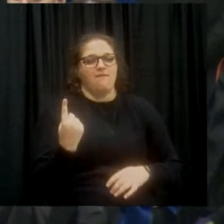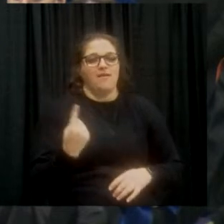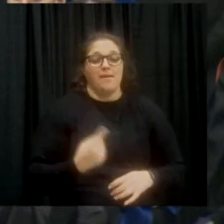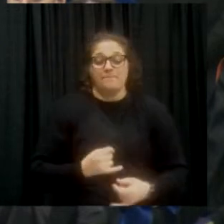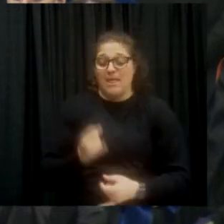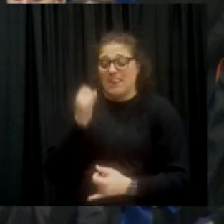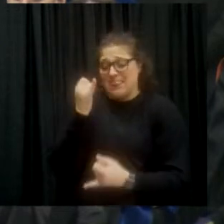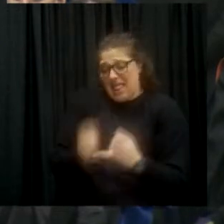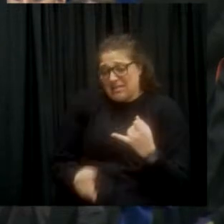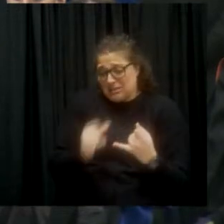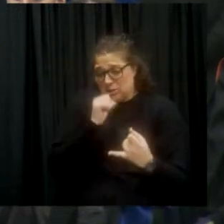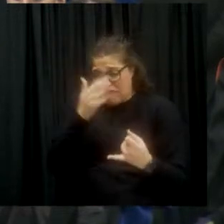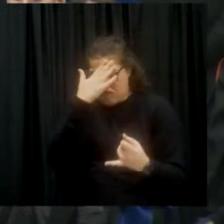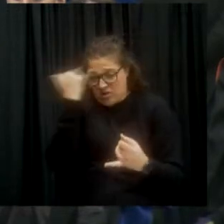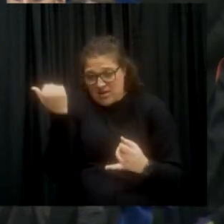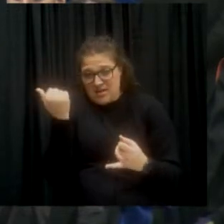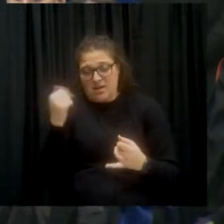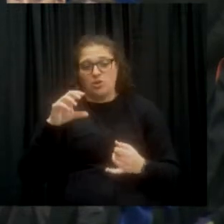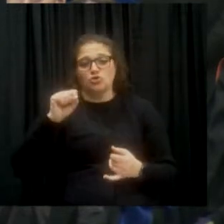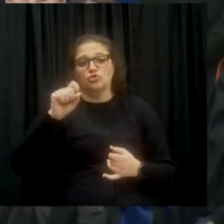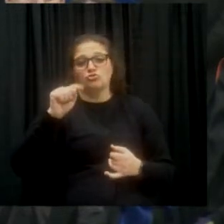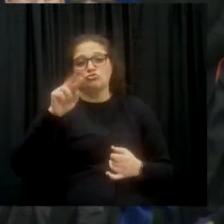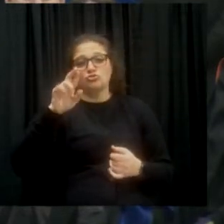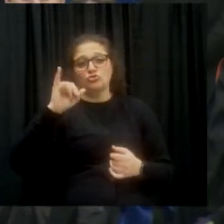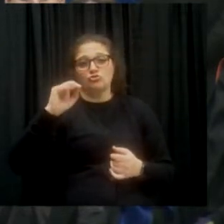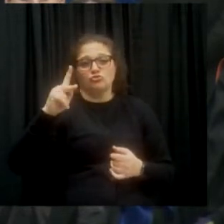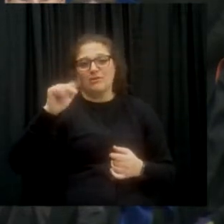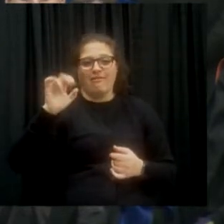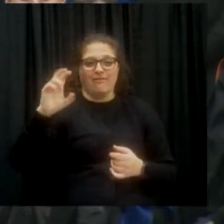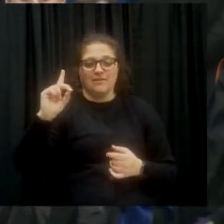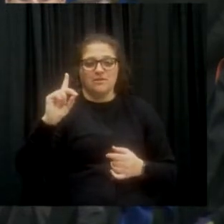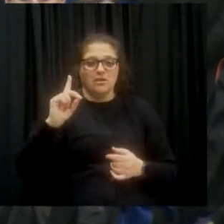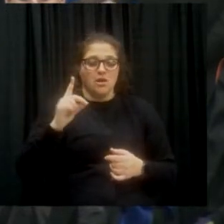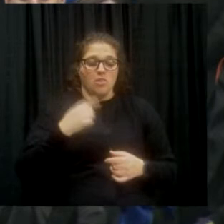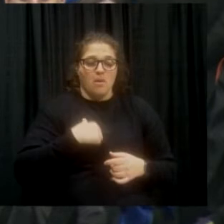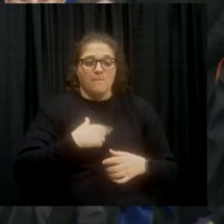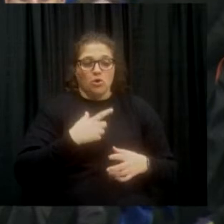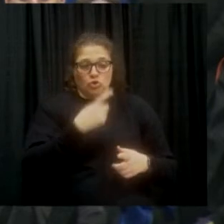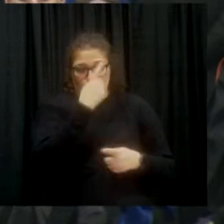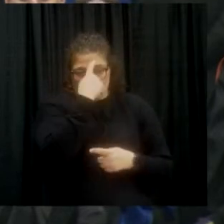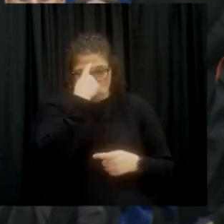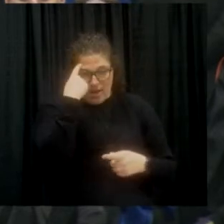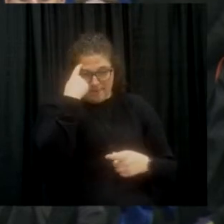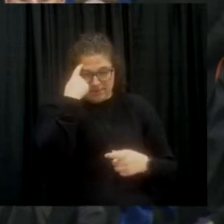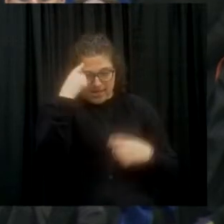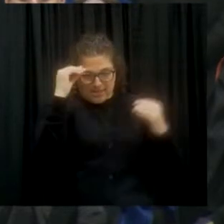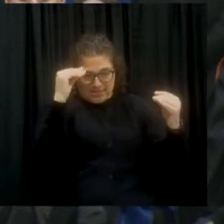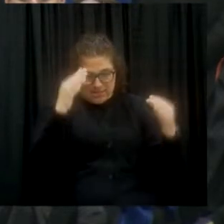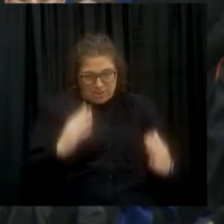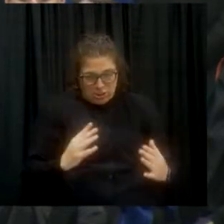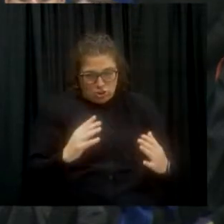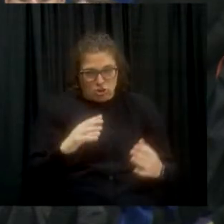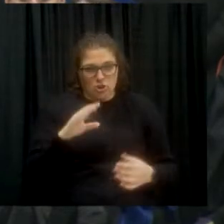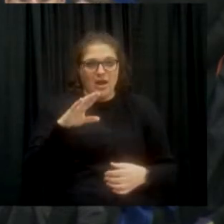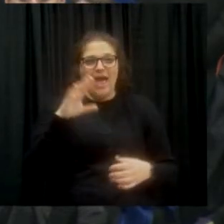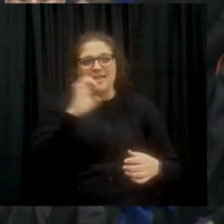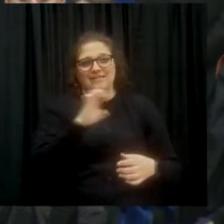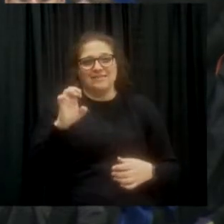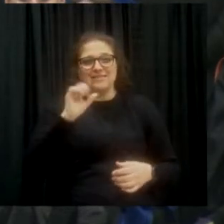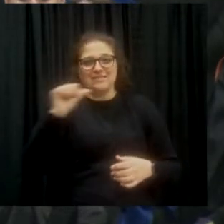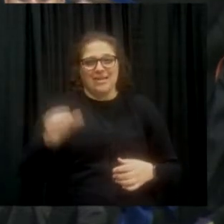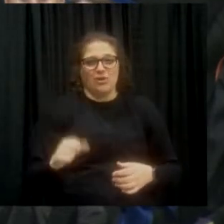Last but not least, we have Ms. Strickland, the most intimidating, traumatizing teacher at Bettye Davis East Anchorage High